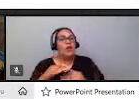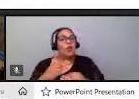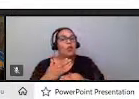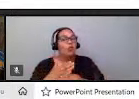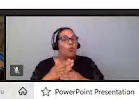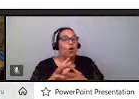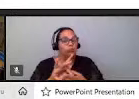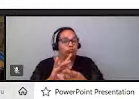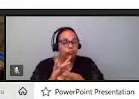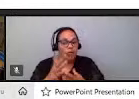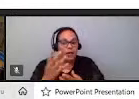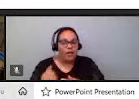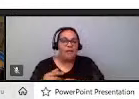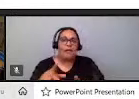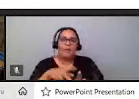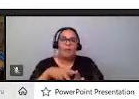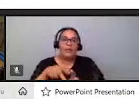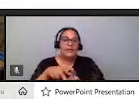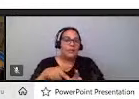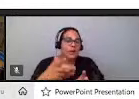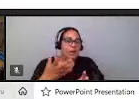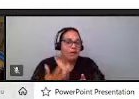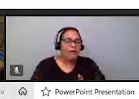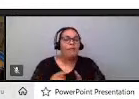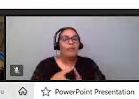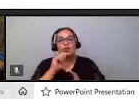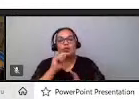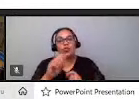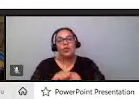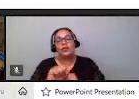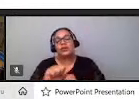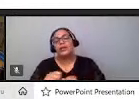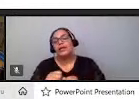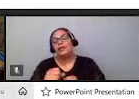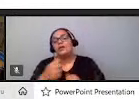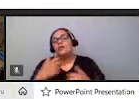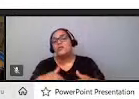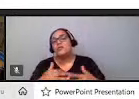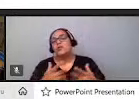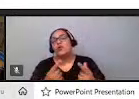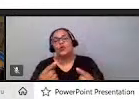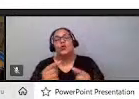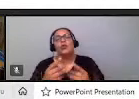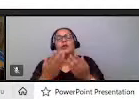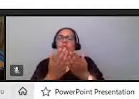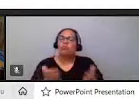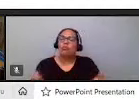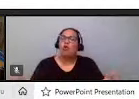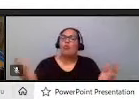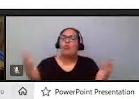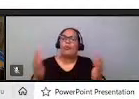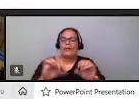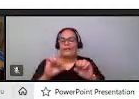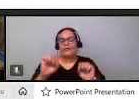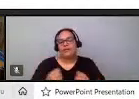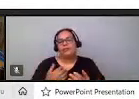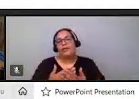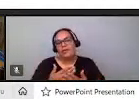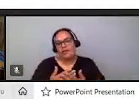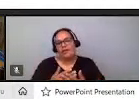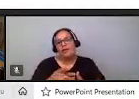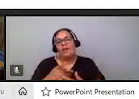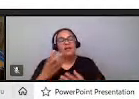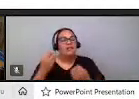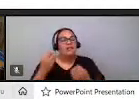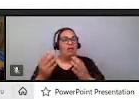collaboration with participation and really extending our hand um and really an open an open system there's